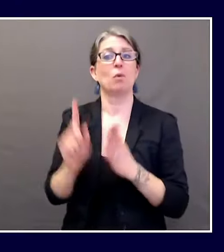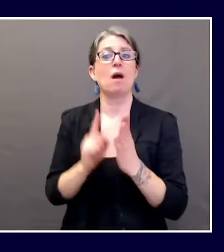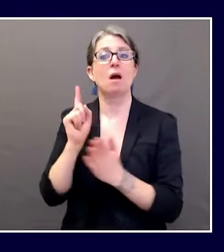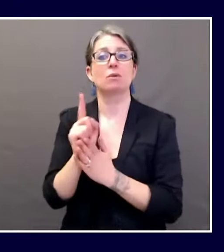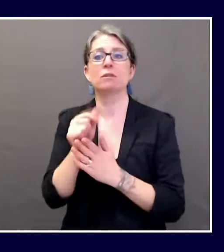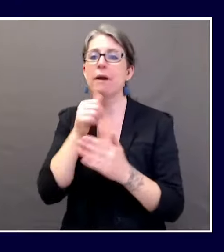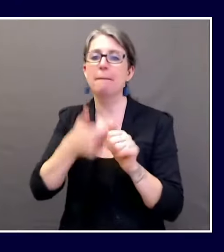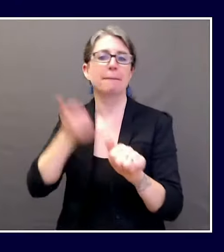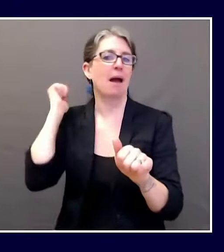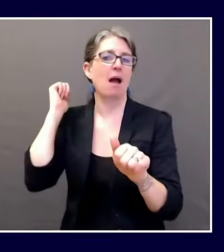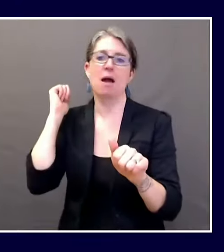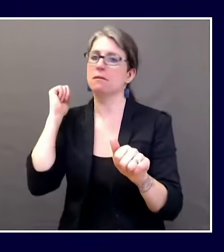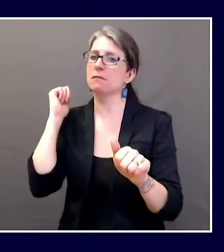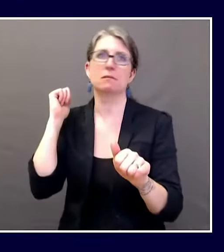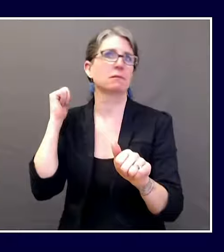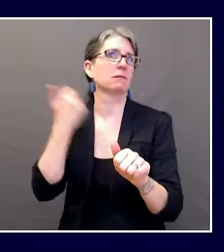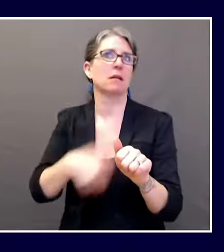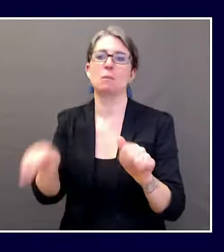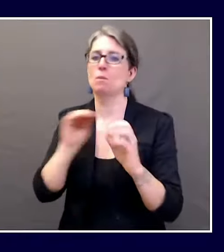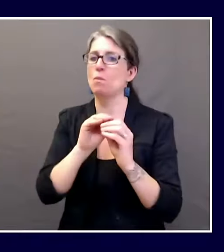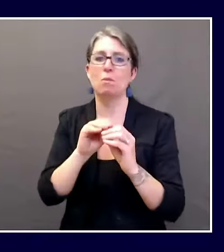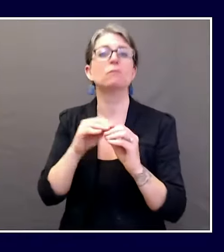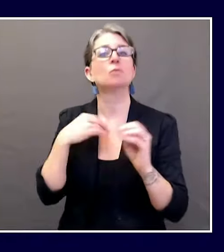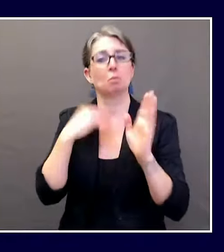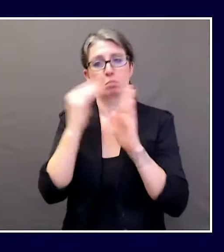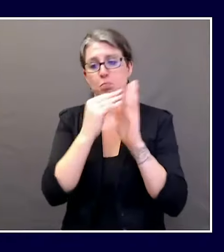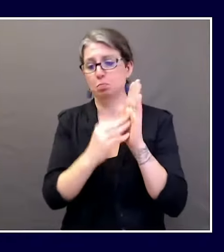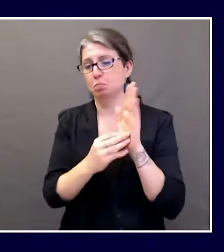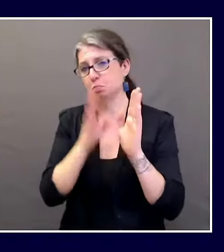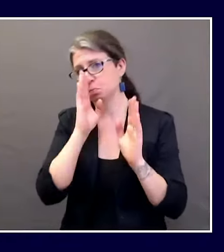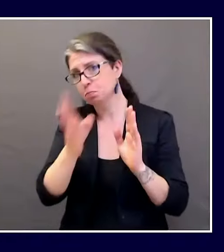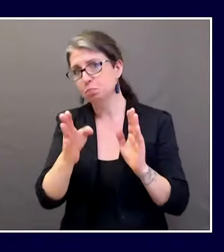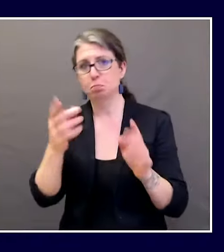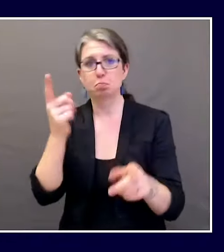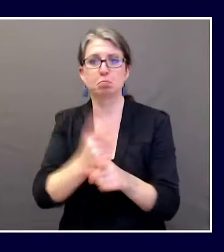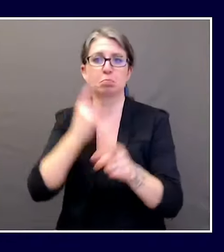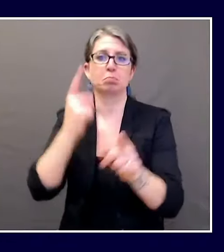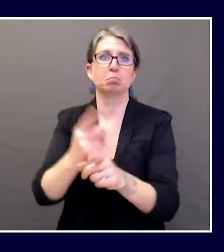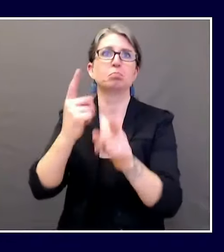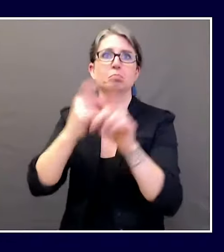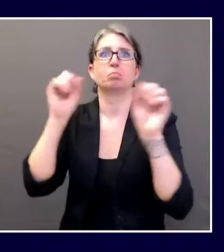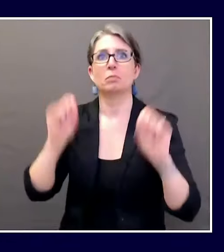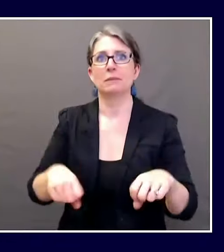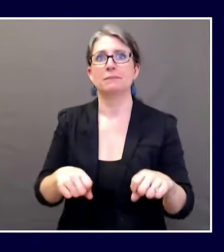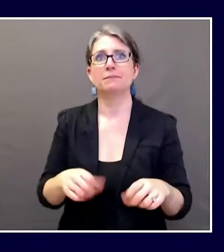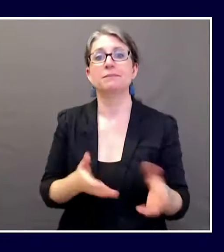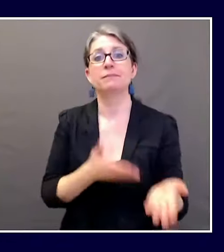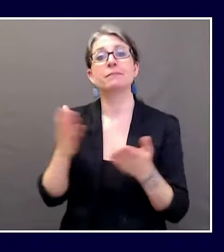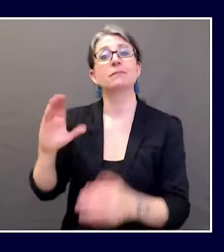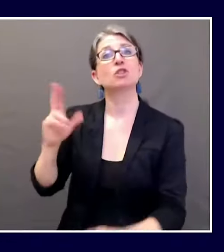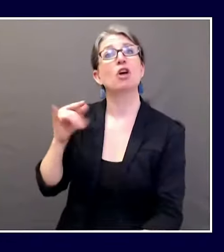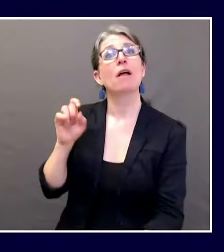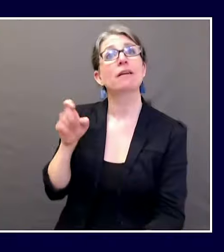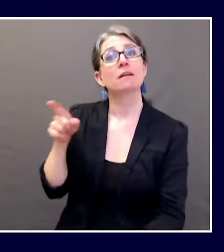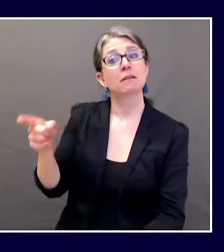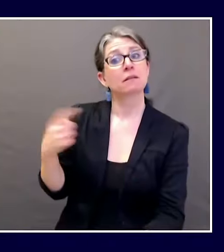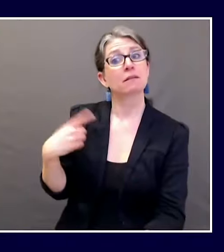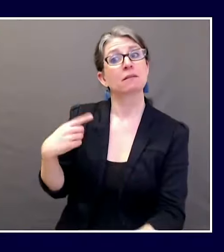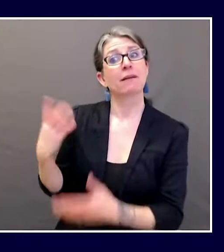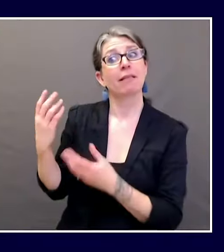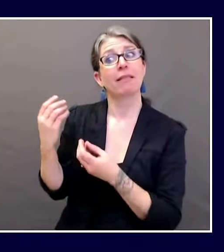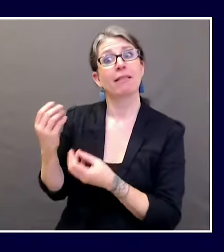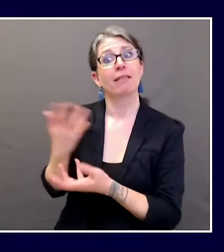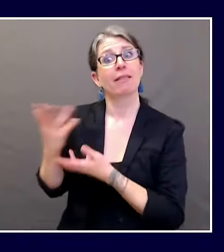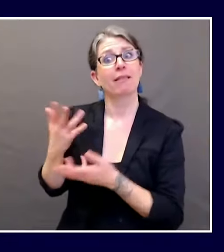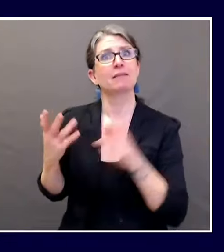backlog. Okay, thank you. And Charlie, while you and I have been chatting, I have been able to confirm that at the Aroostook County